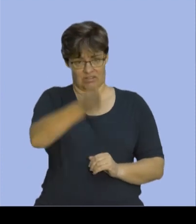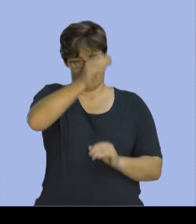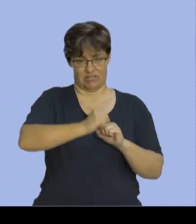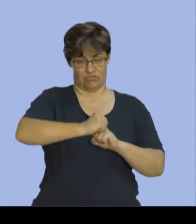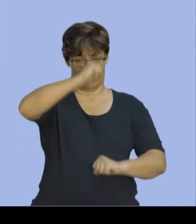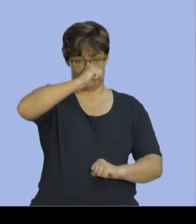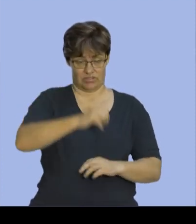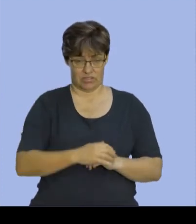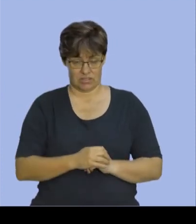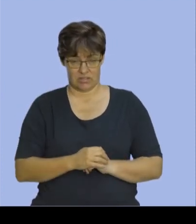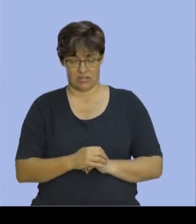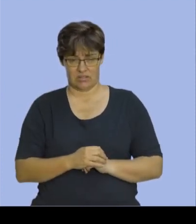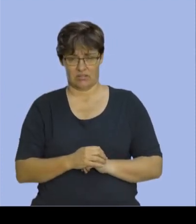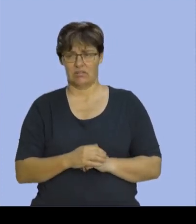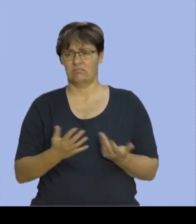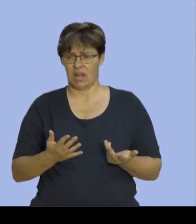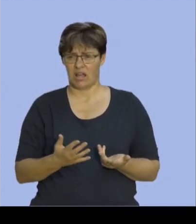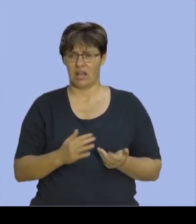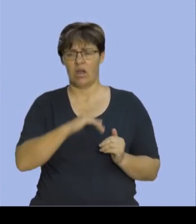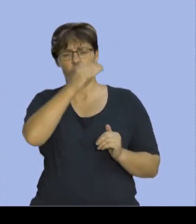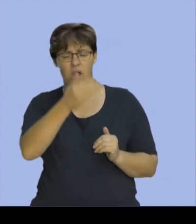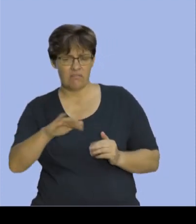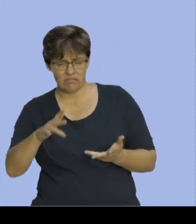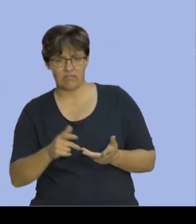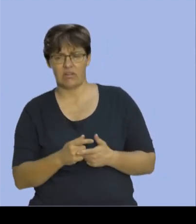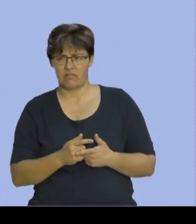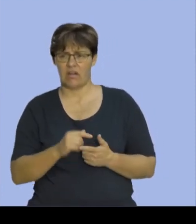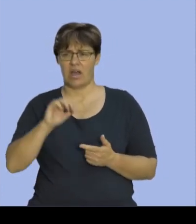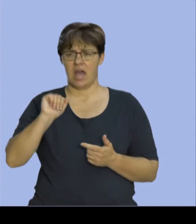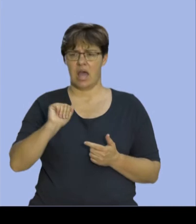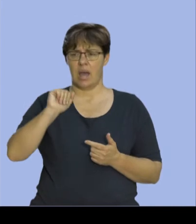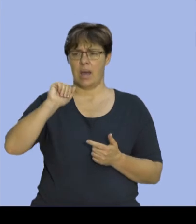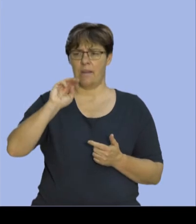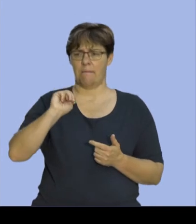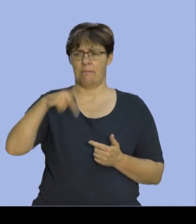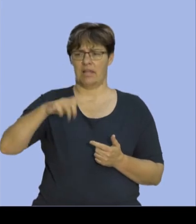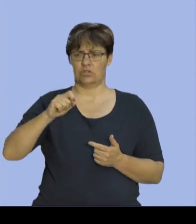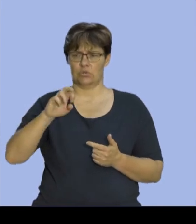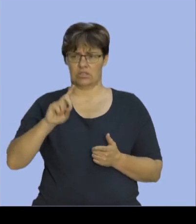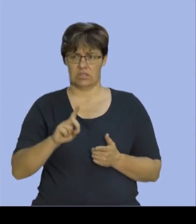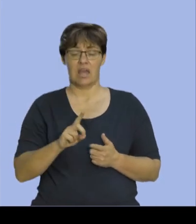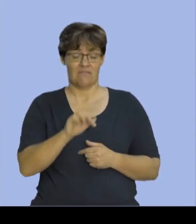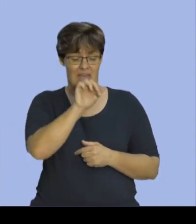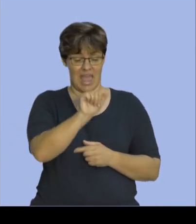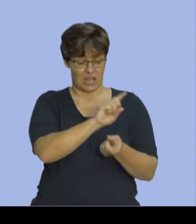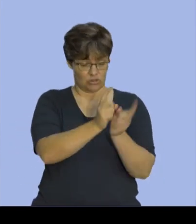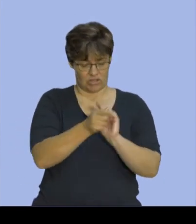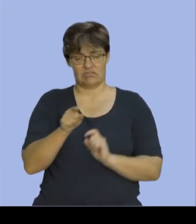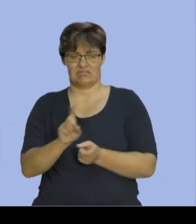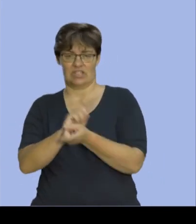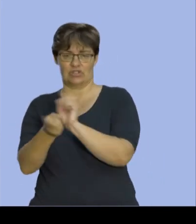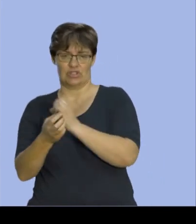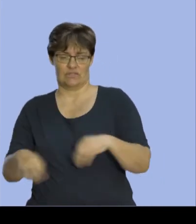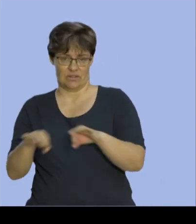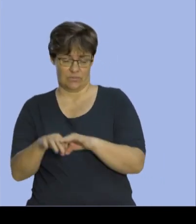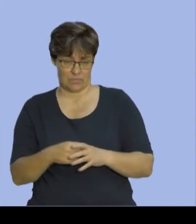stretch. For wave-like functions, the amplitude normally changes when the value of a changes. But I